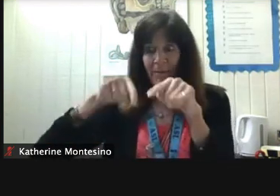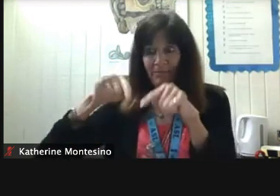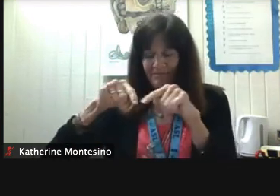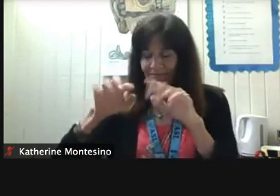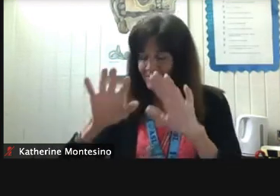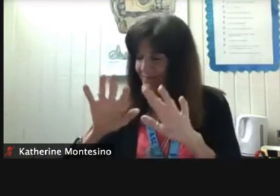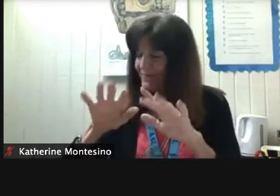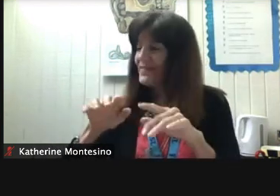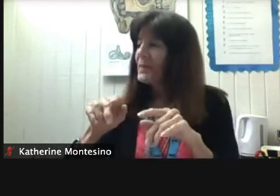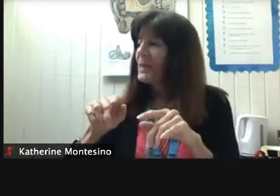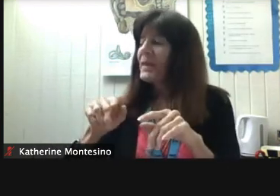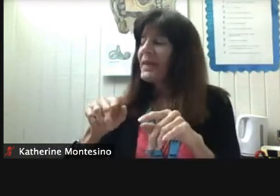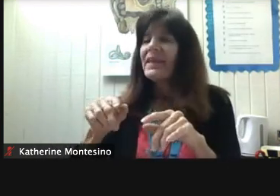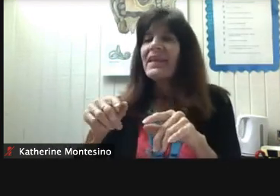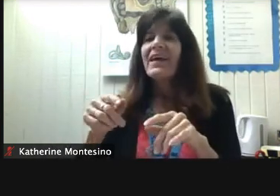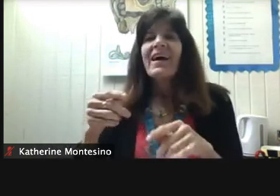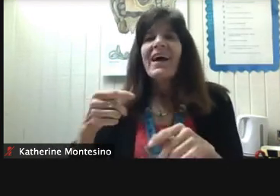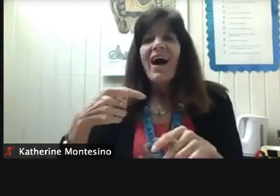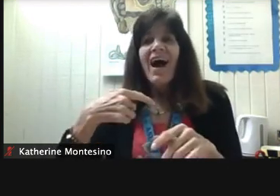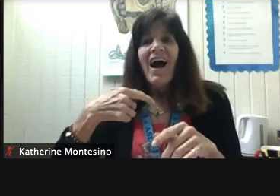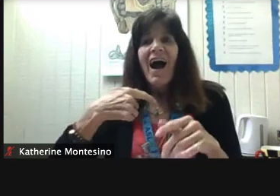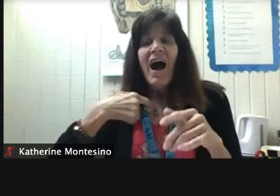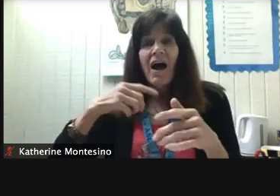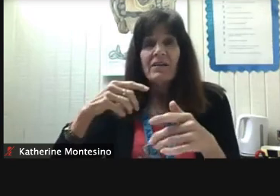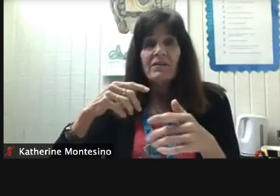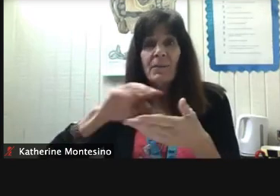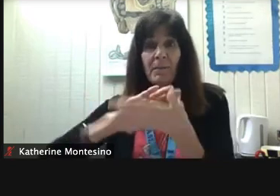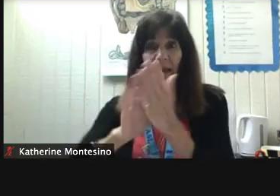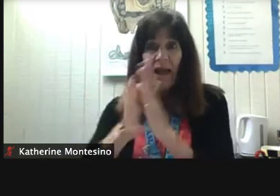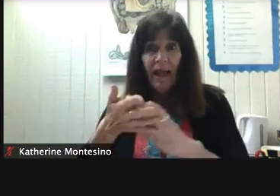hearing children. So I get backing up.